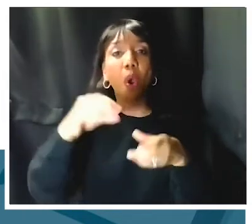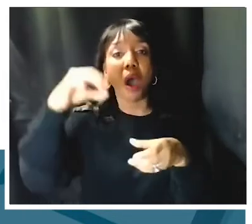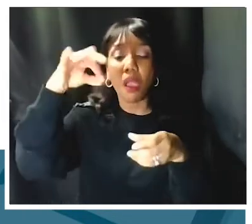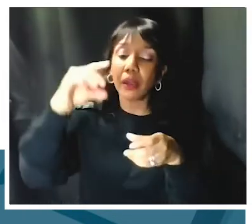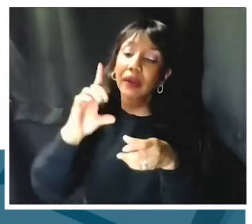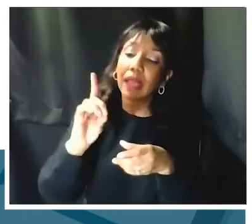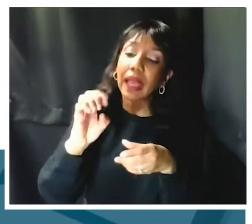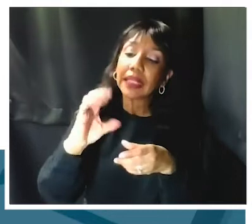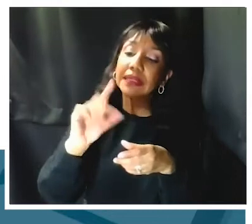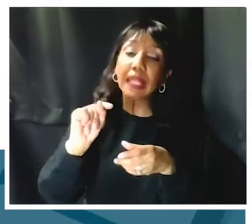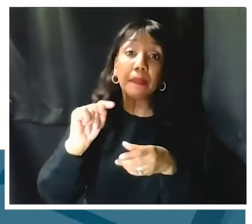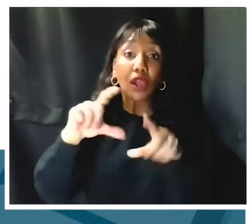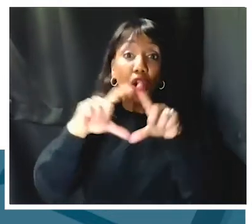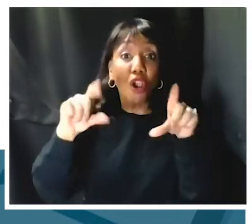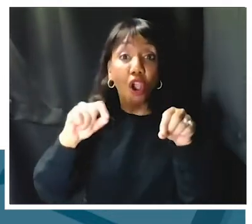debit card.